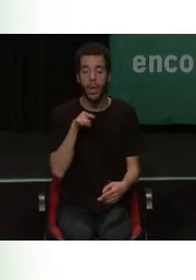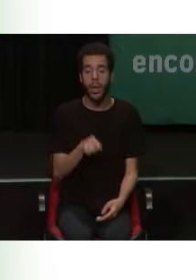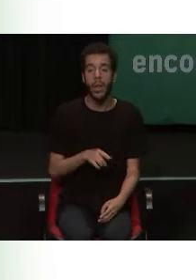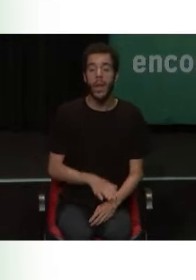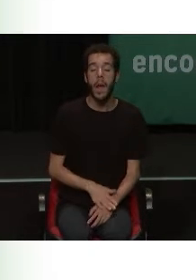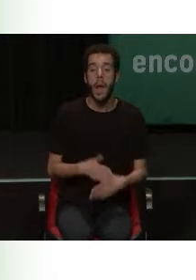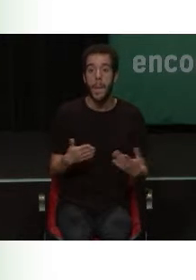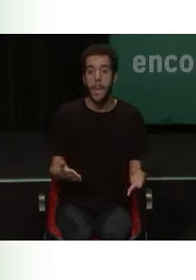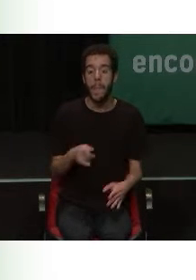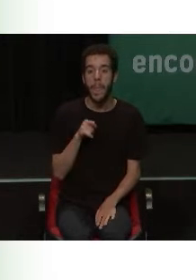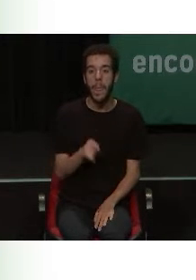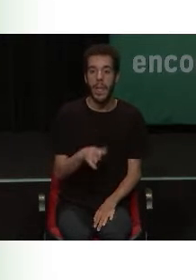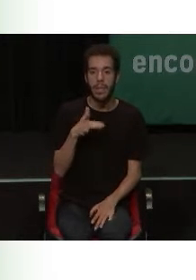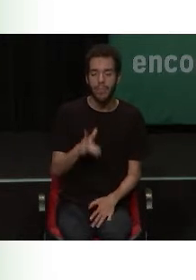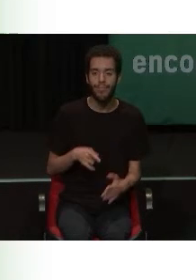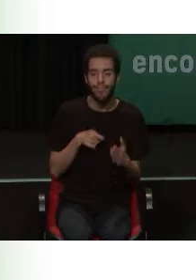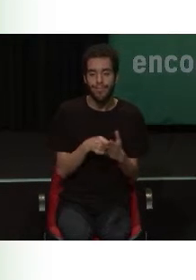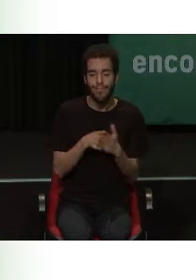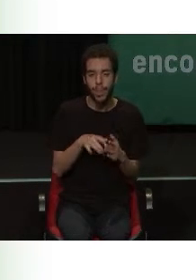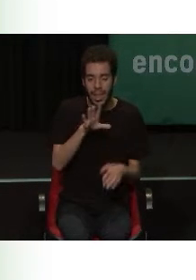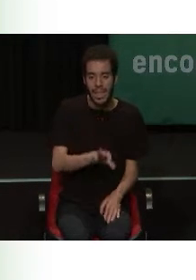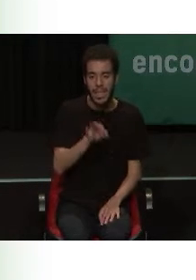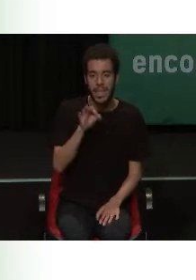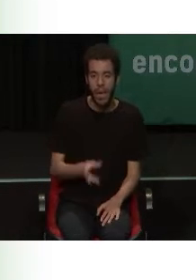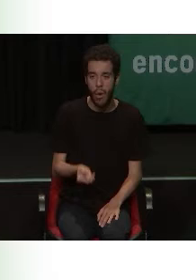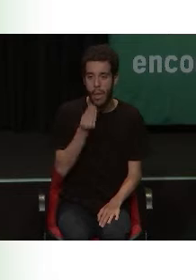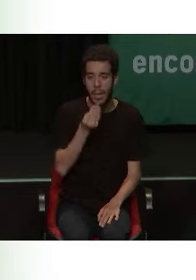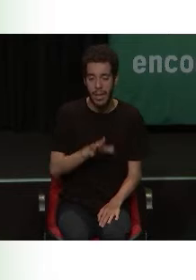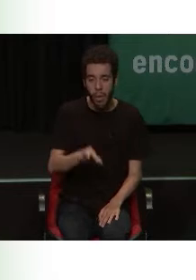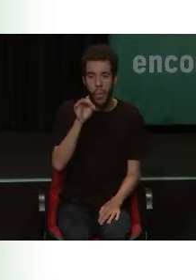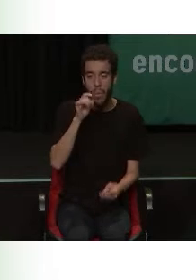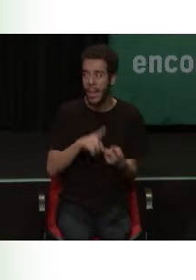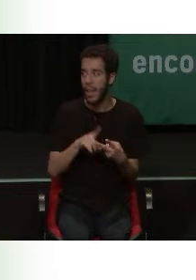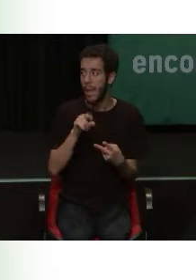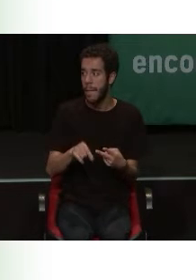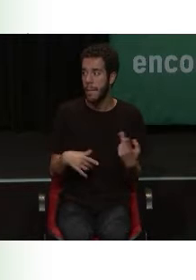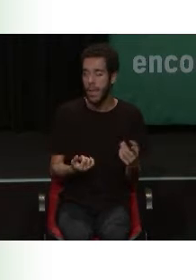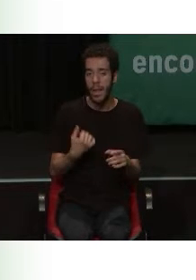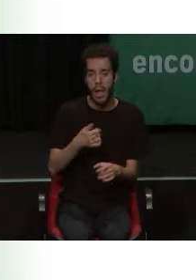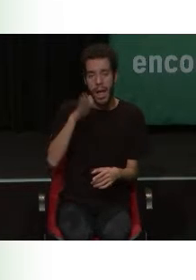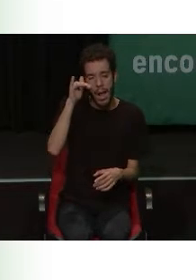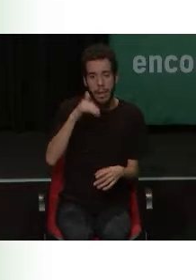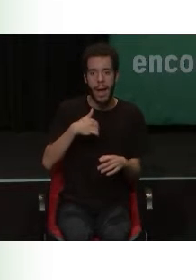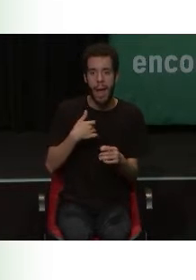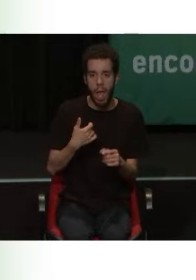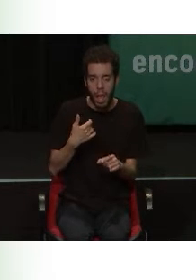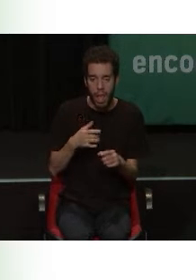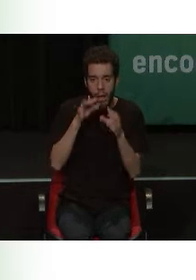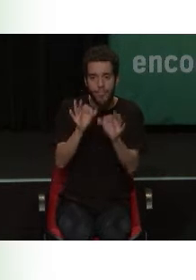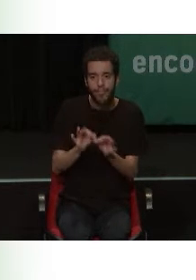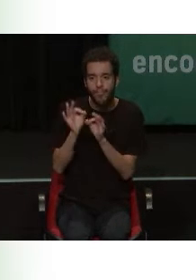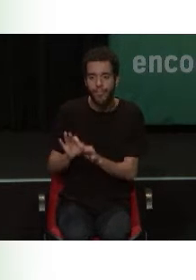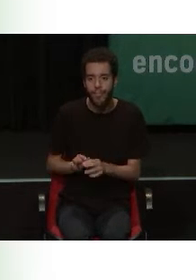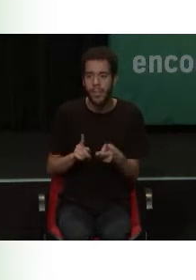primary healthcare too, the use and selection pressure in food